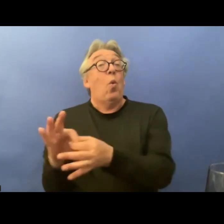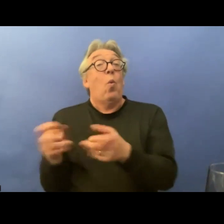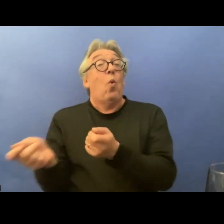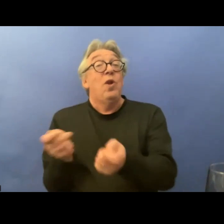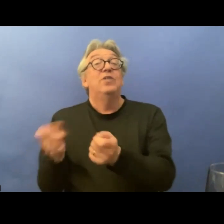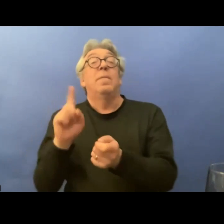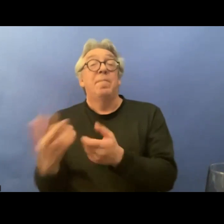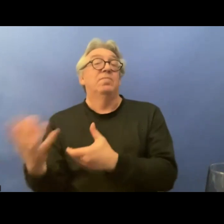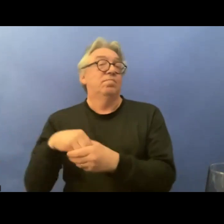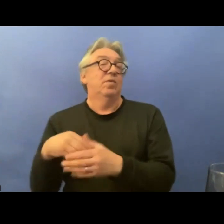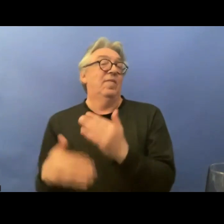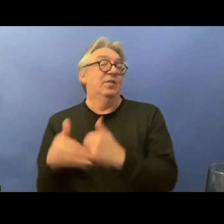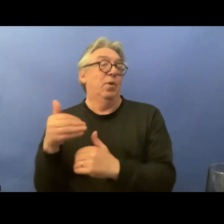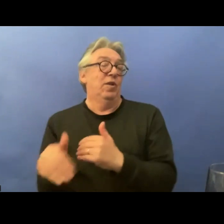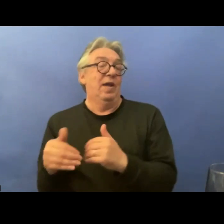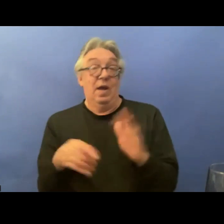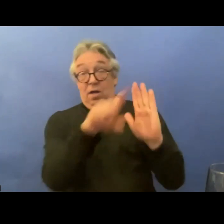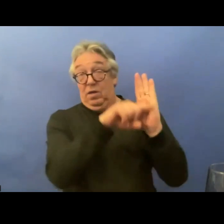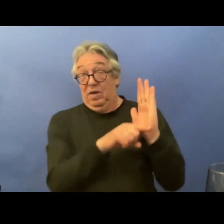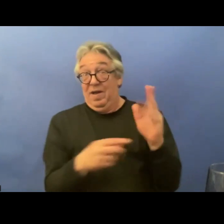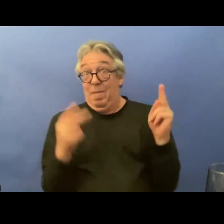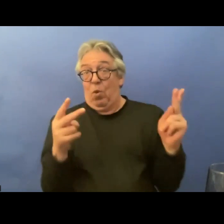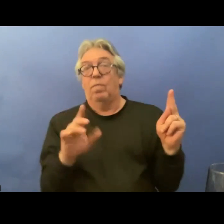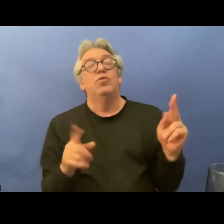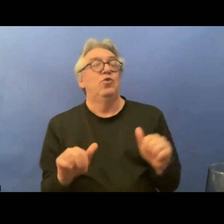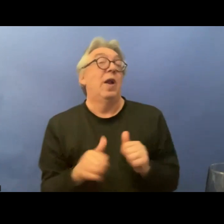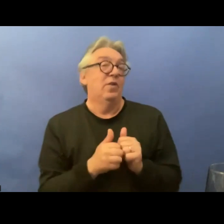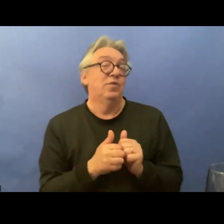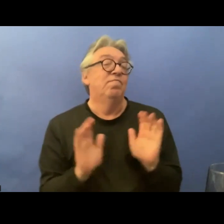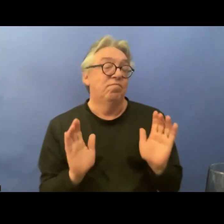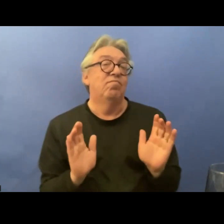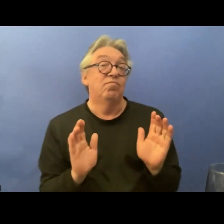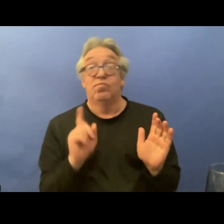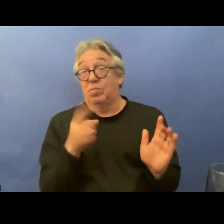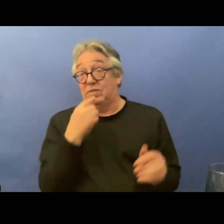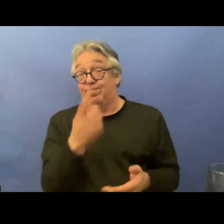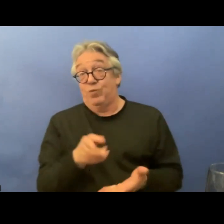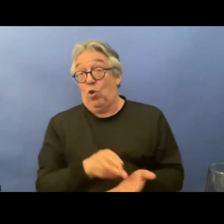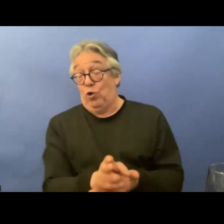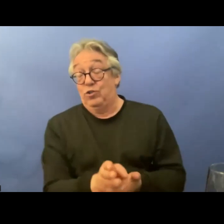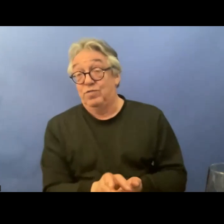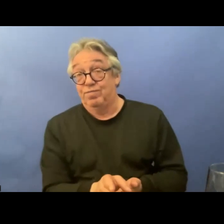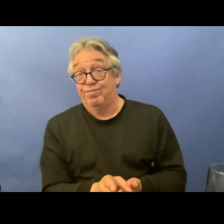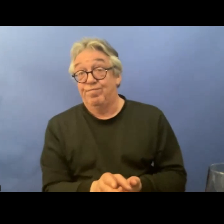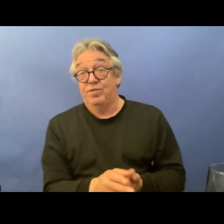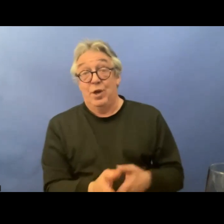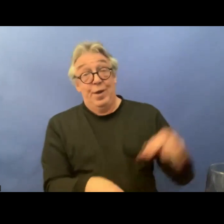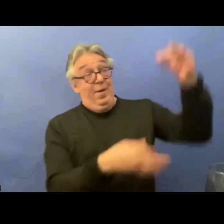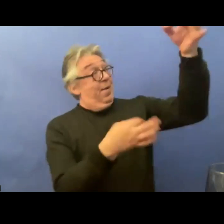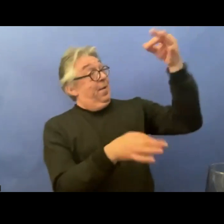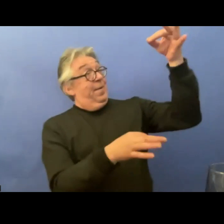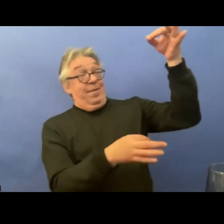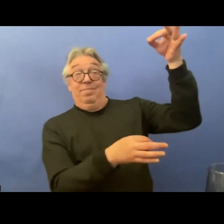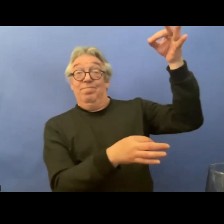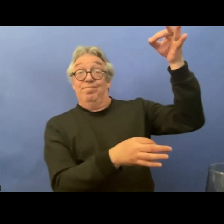is a critical guidance, but we are challenged, and it's important to be also honest in indicating that although there's been